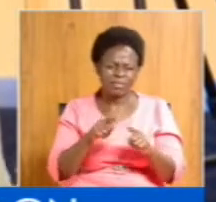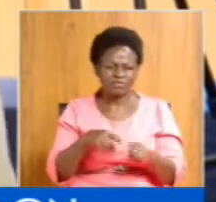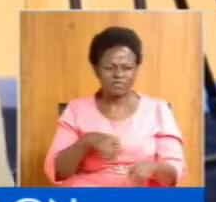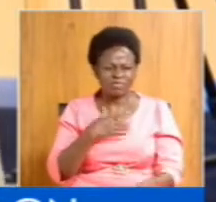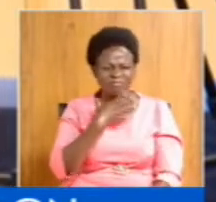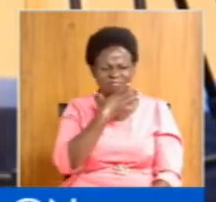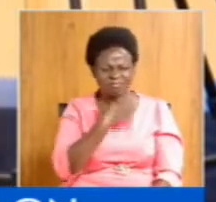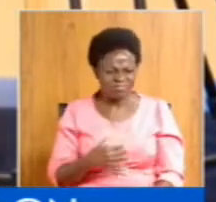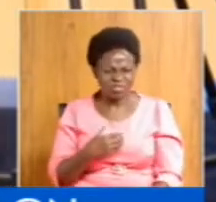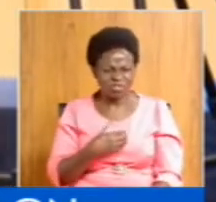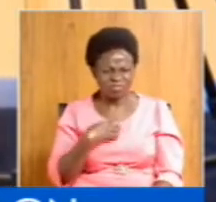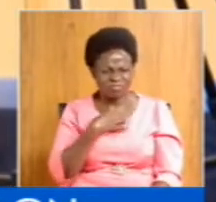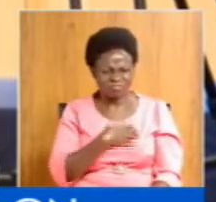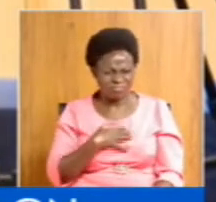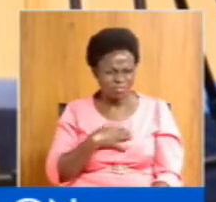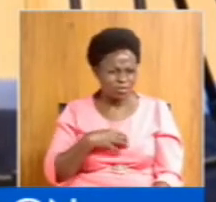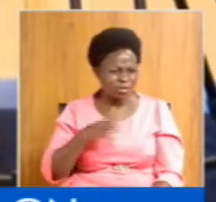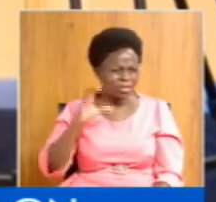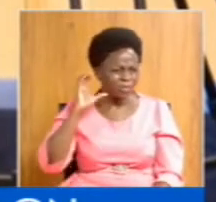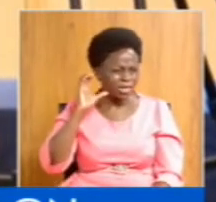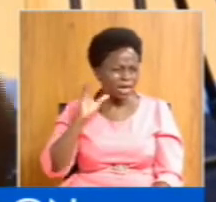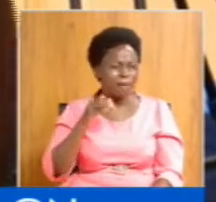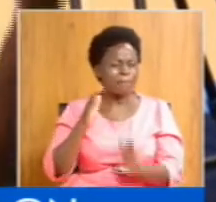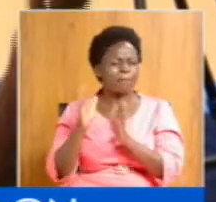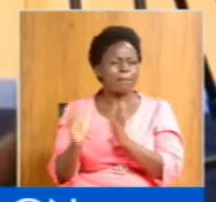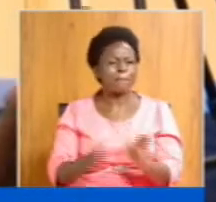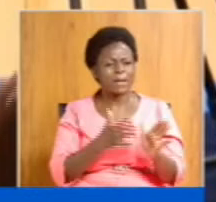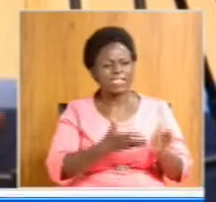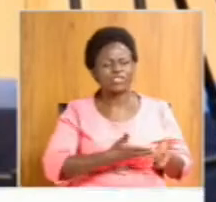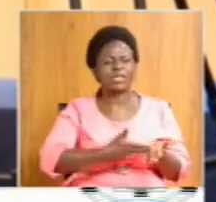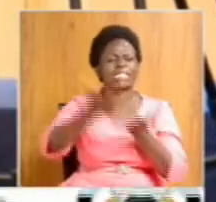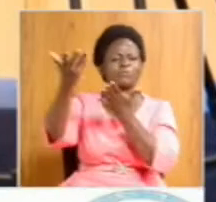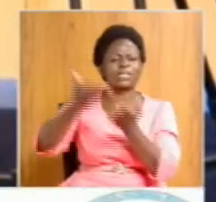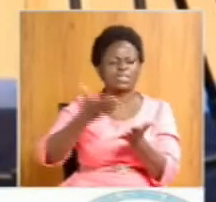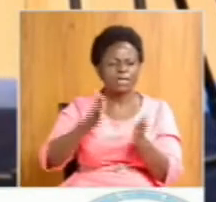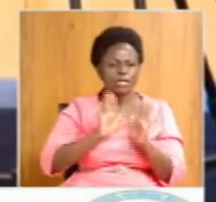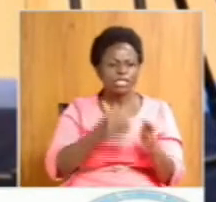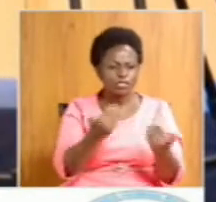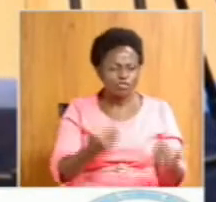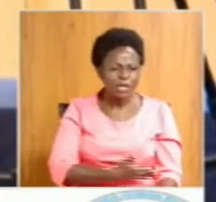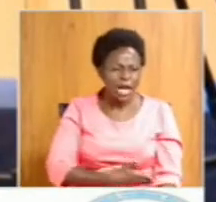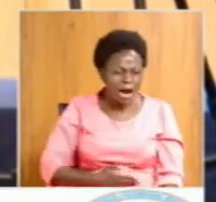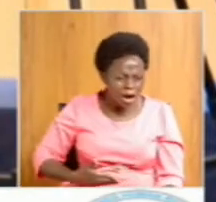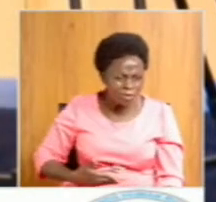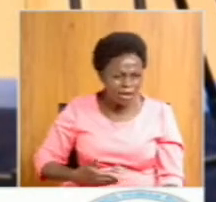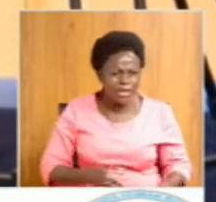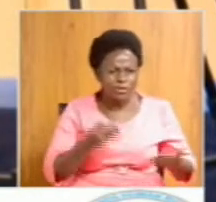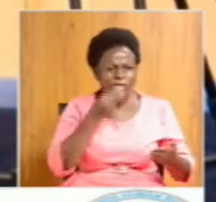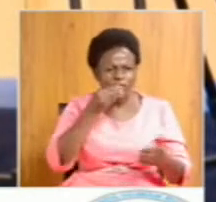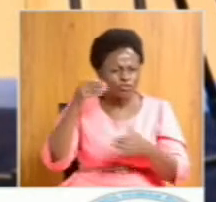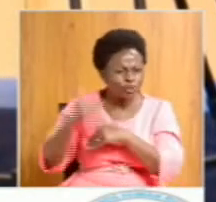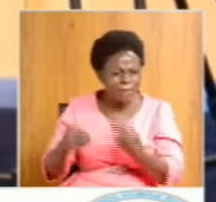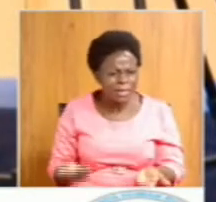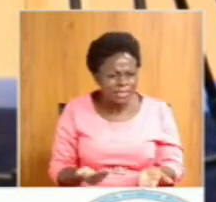disgust oh it annoys when we are hearing that there are already plans of exporting now you can't leave your own children hungry and you're able to give food to